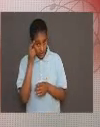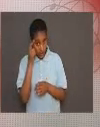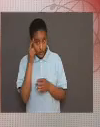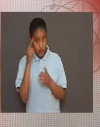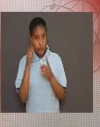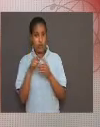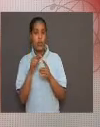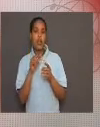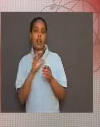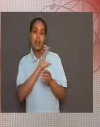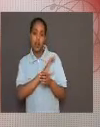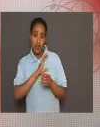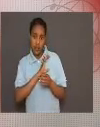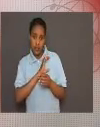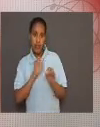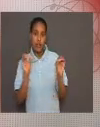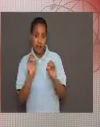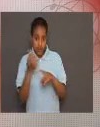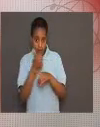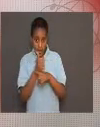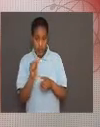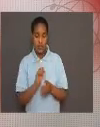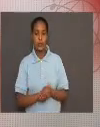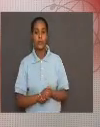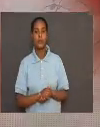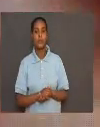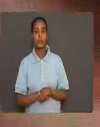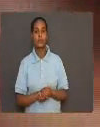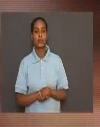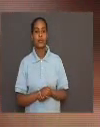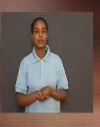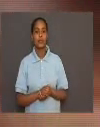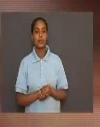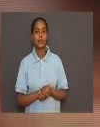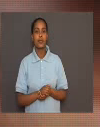be characteristic of non-metals.